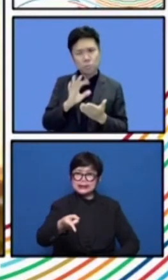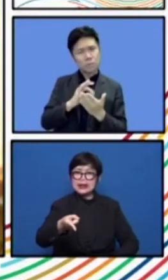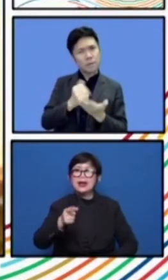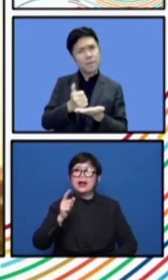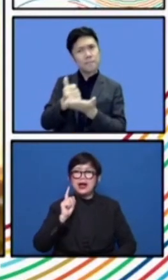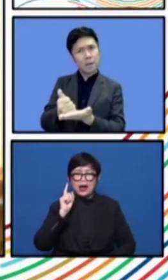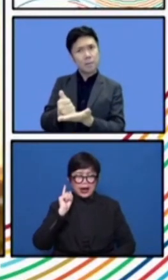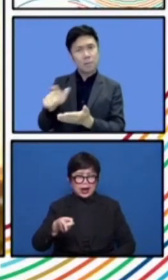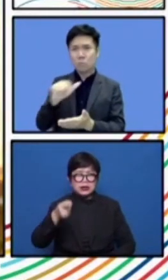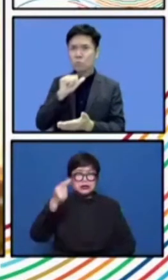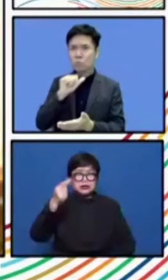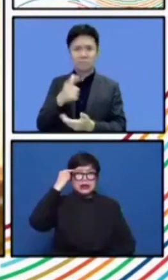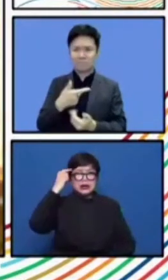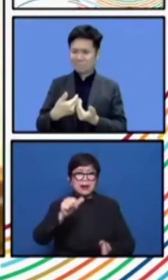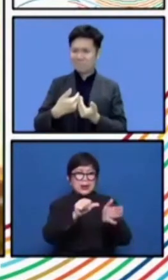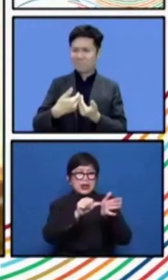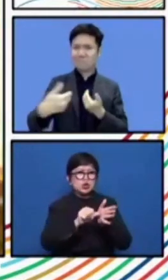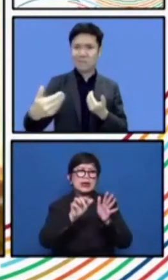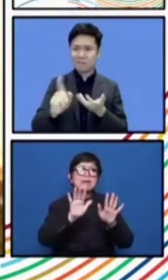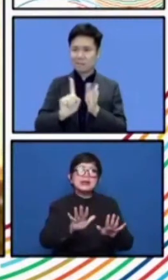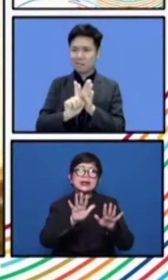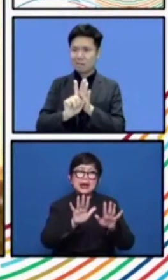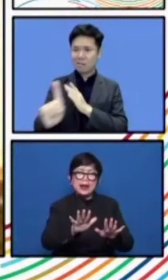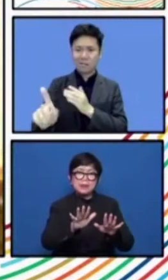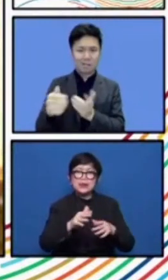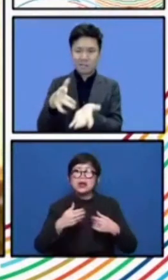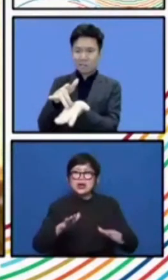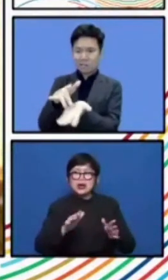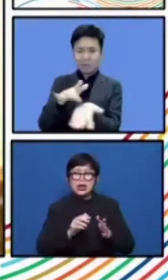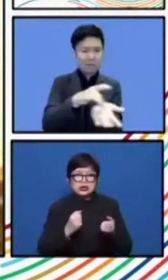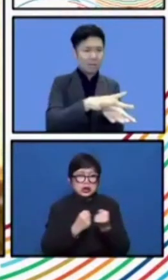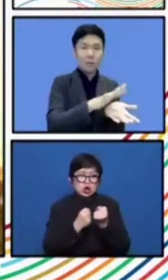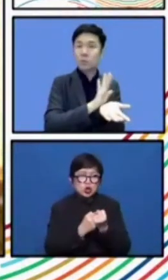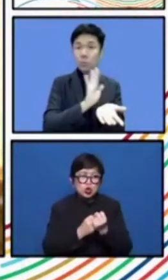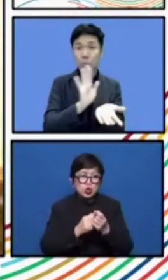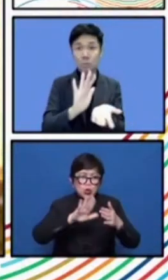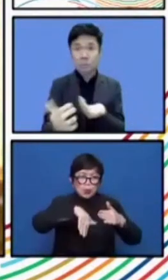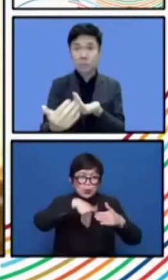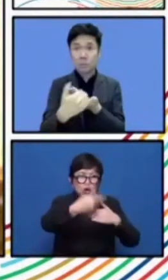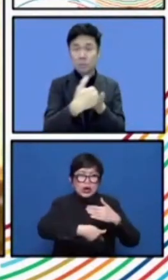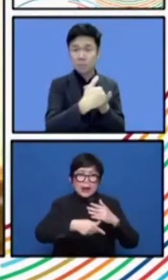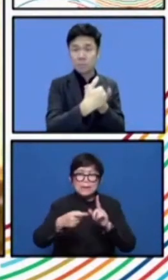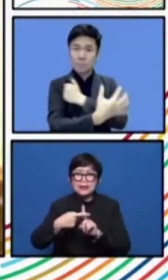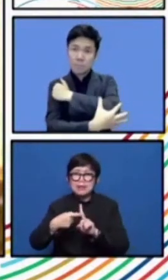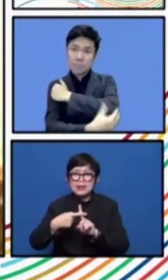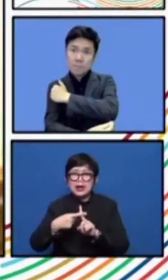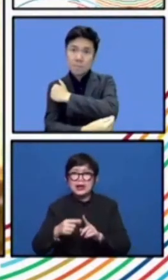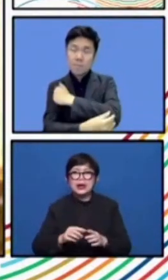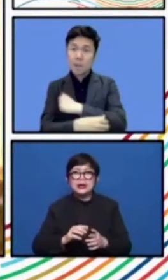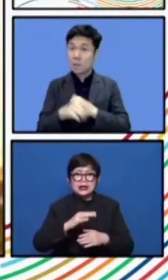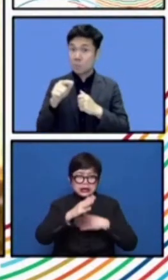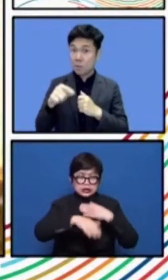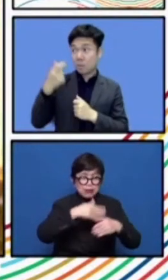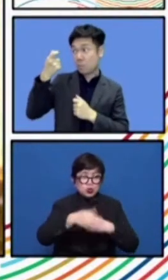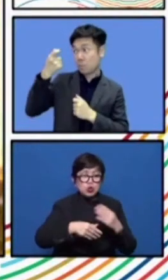program especially for the extreme board a combination of social Protection Program